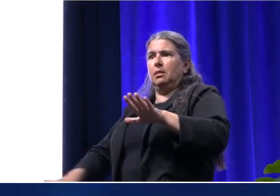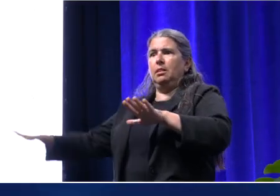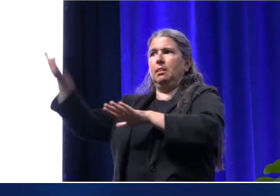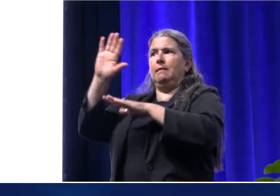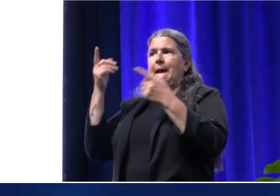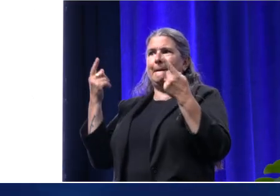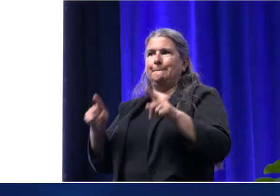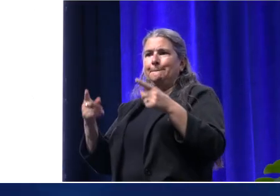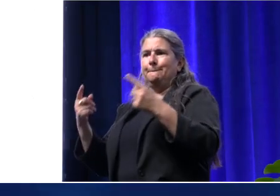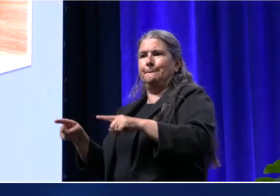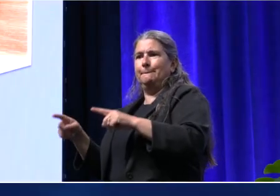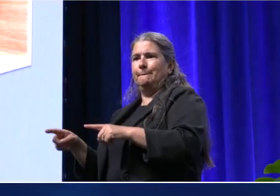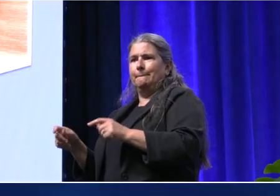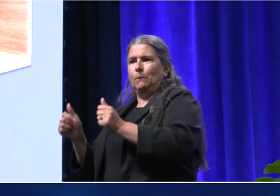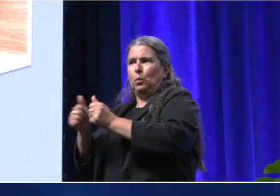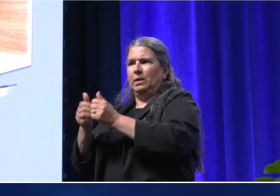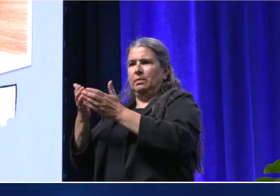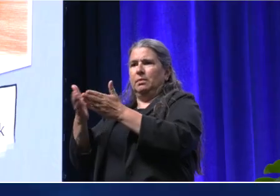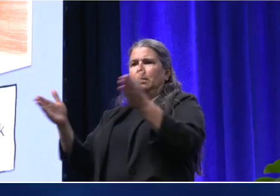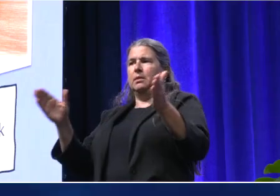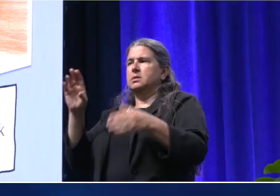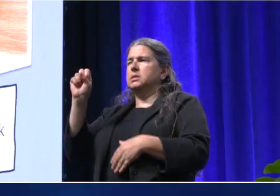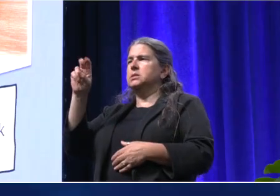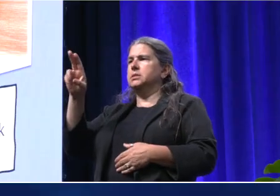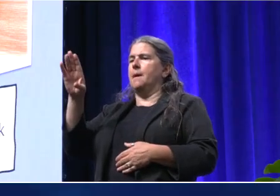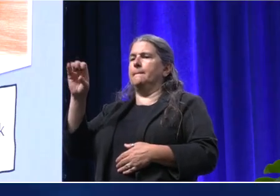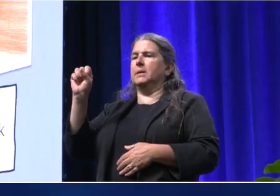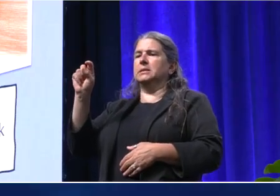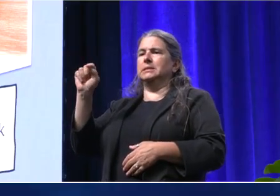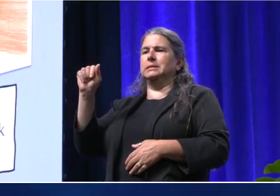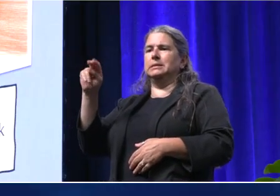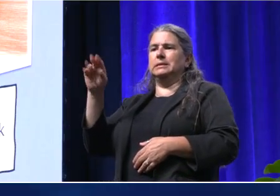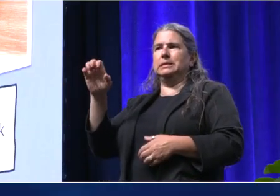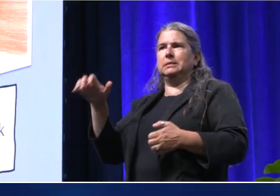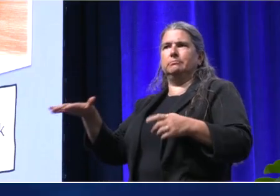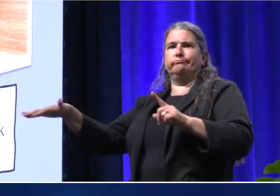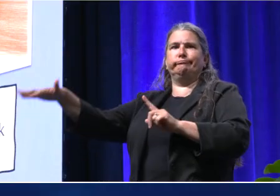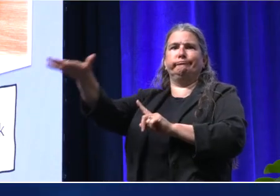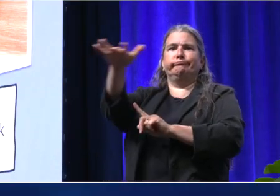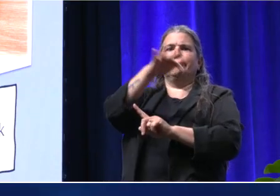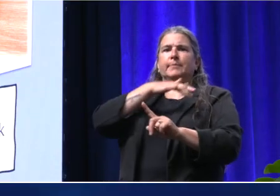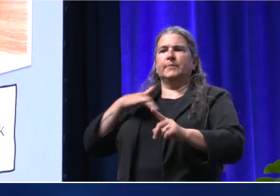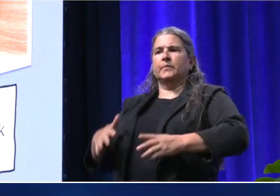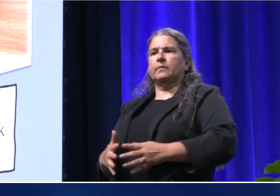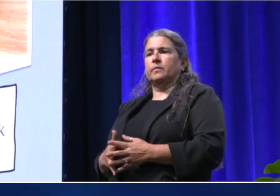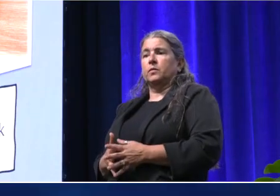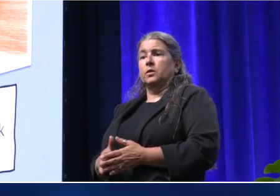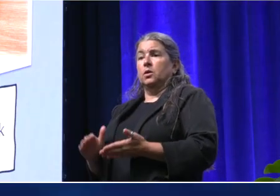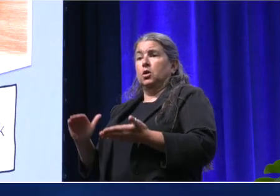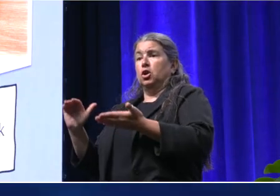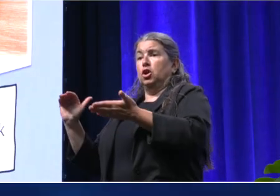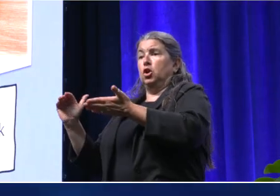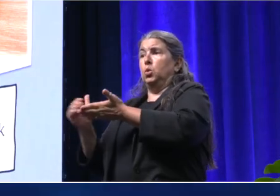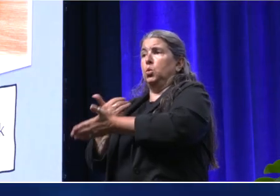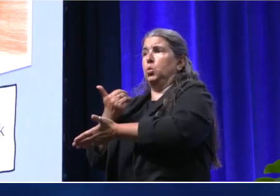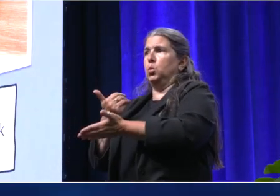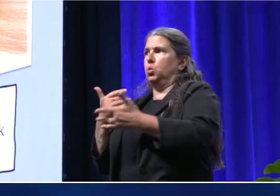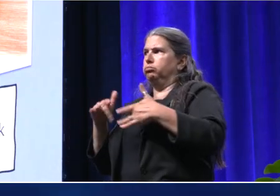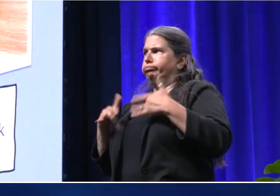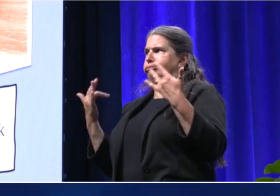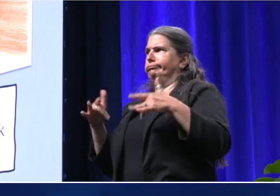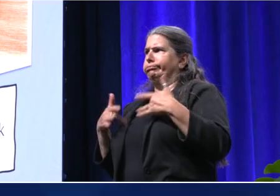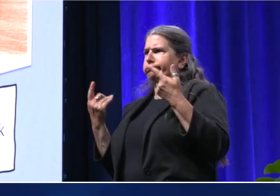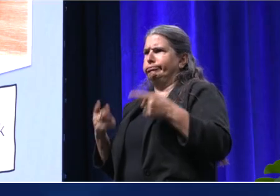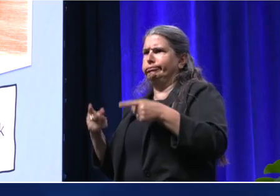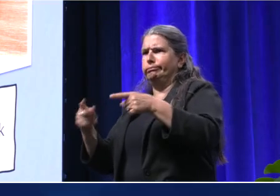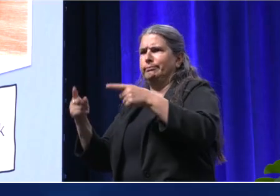United States. So every month is a new adventure. Most importantly, we give the results back to the people who